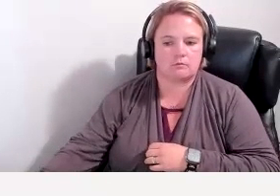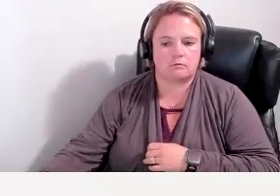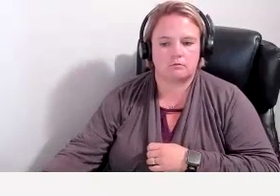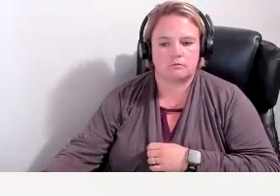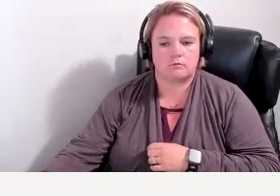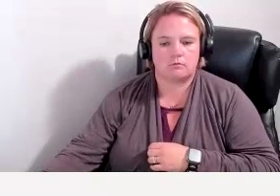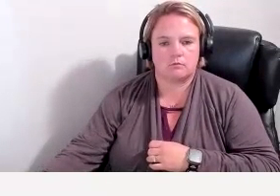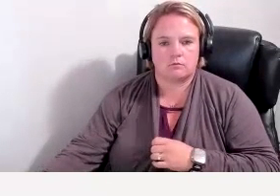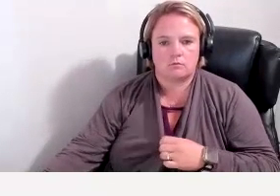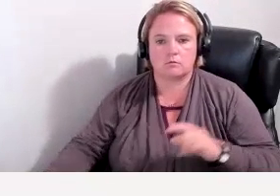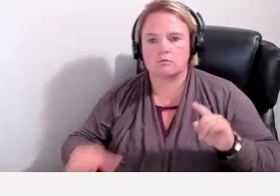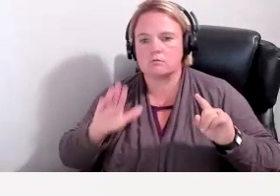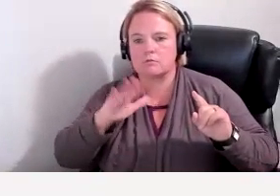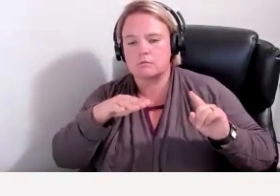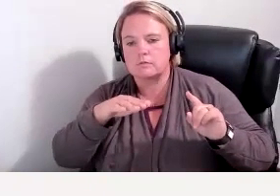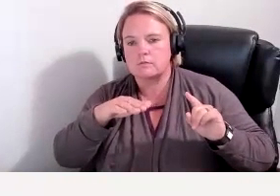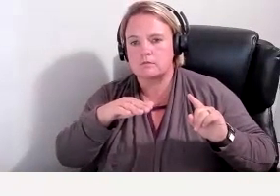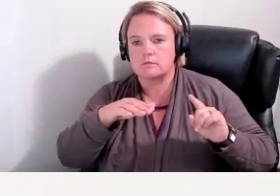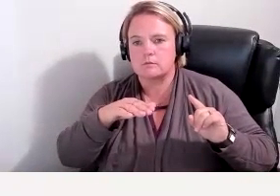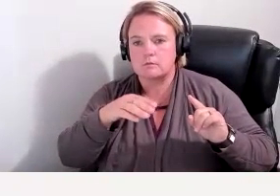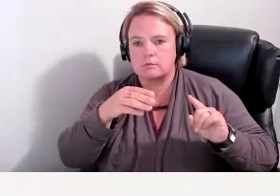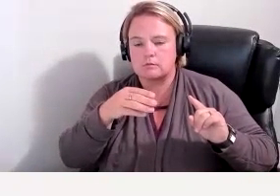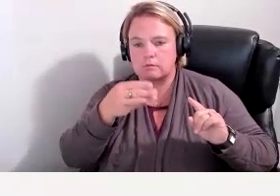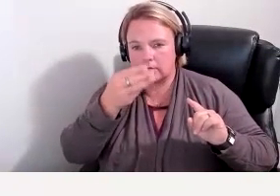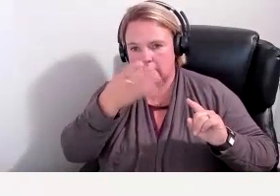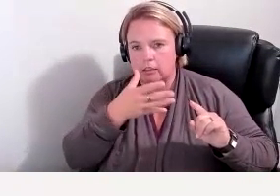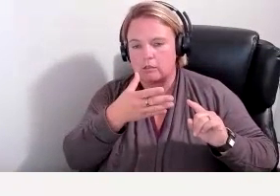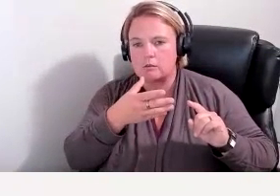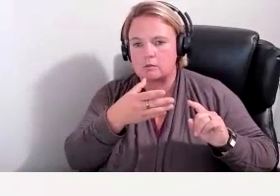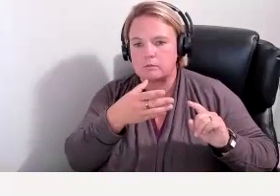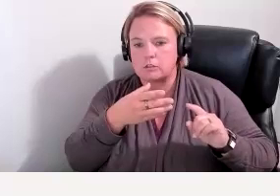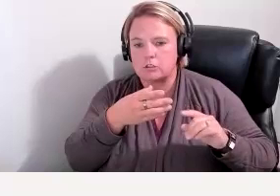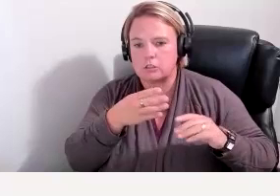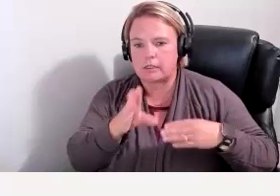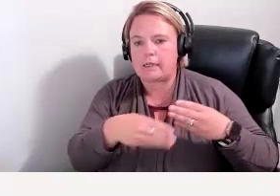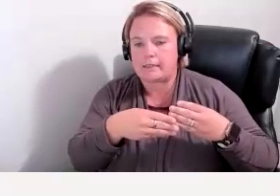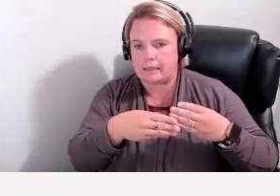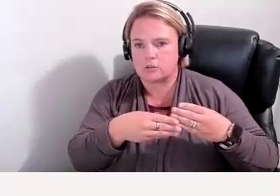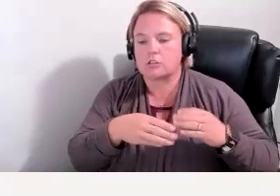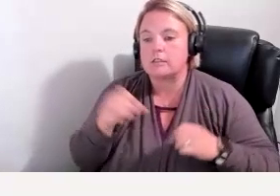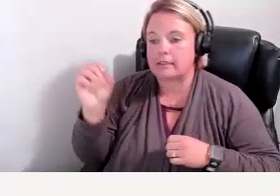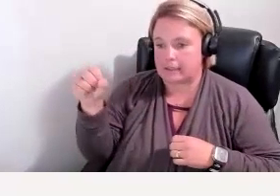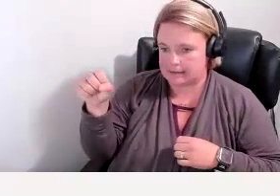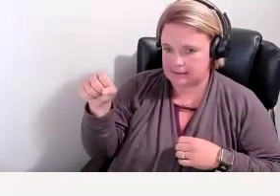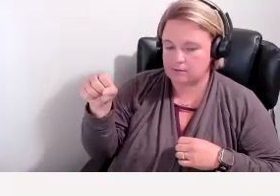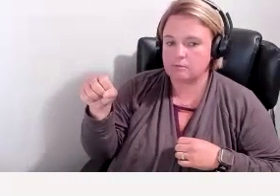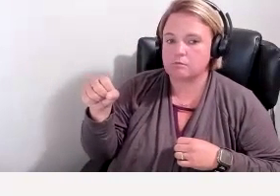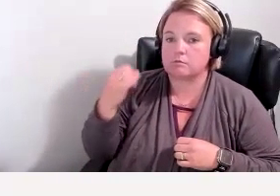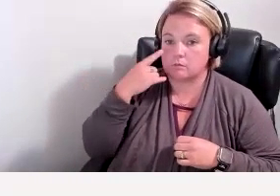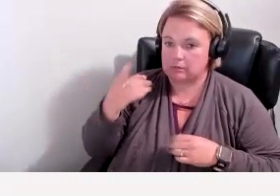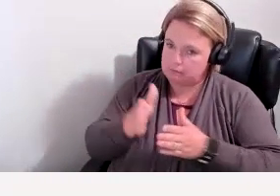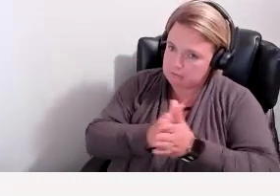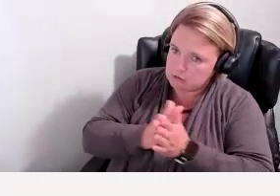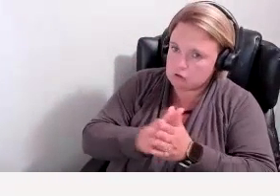But in the meantime, Sue, isn't there information in the BHF? Yes, if you are eager to